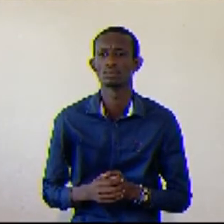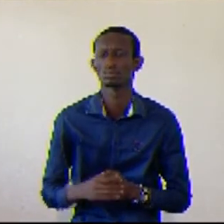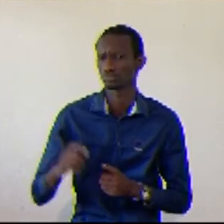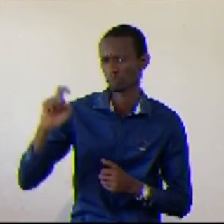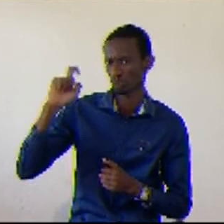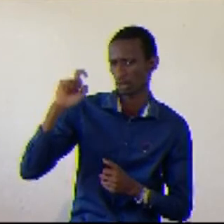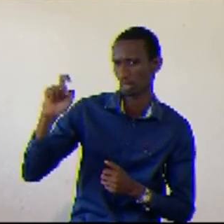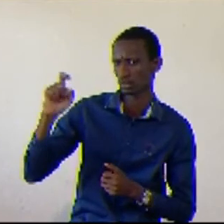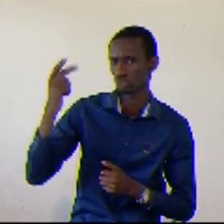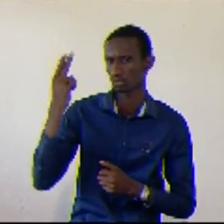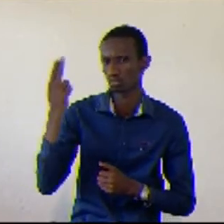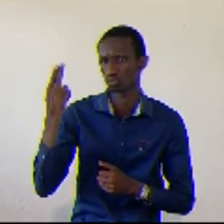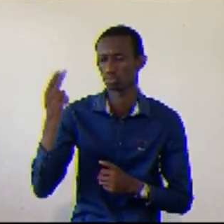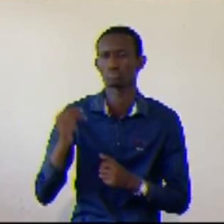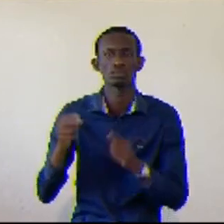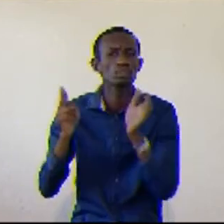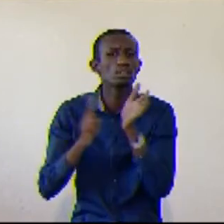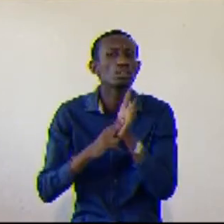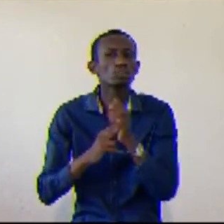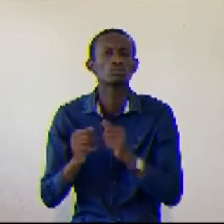x2, which is equal to